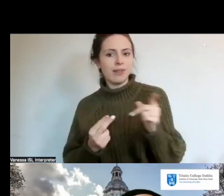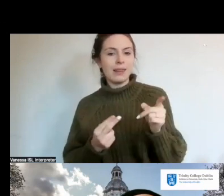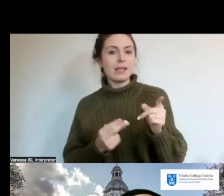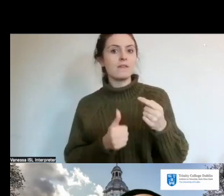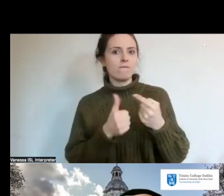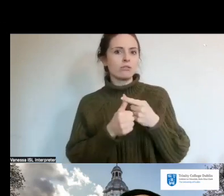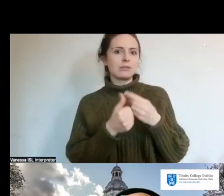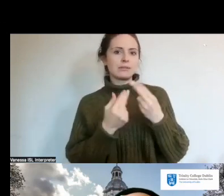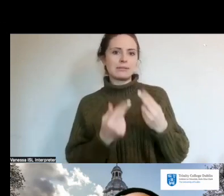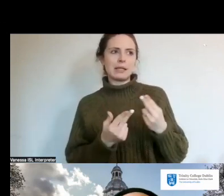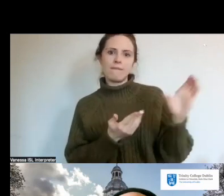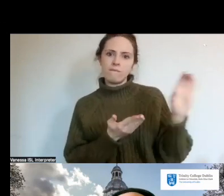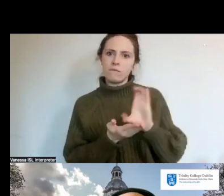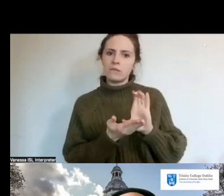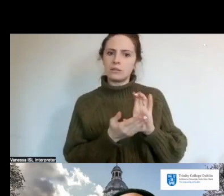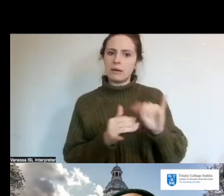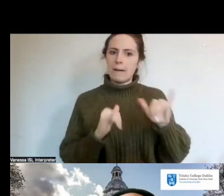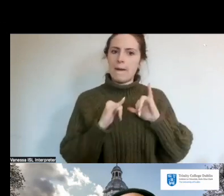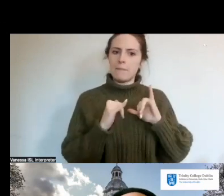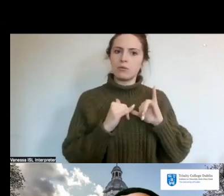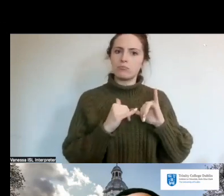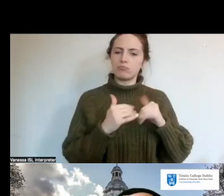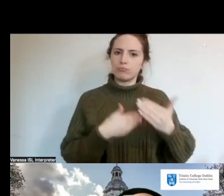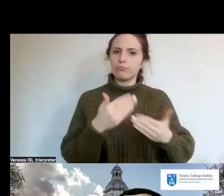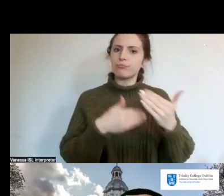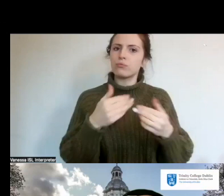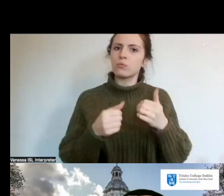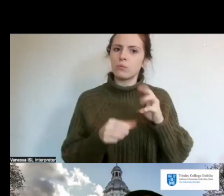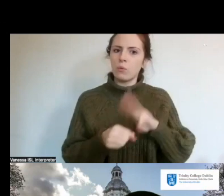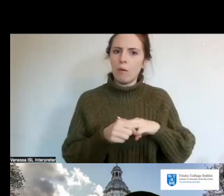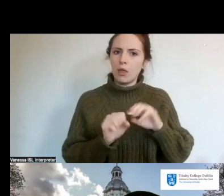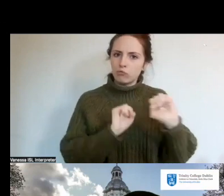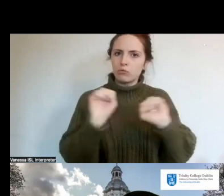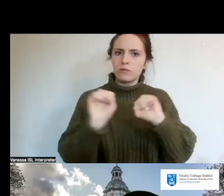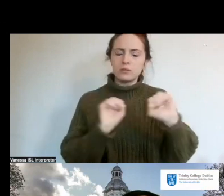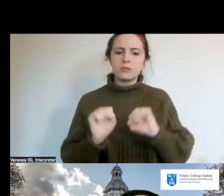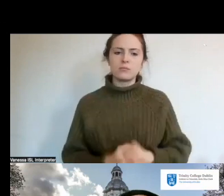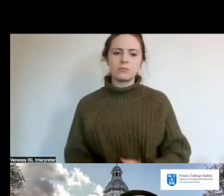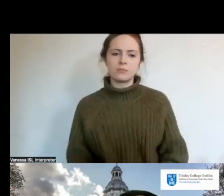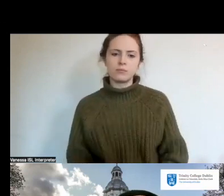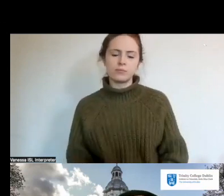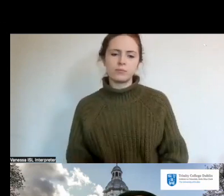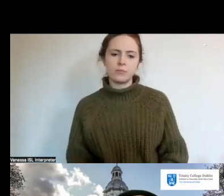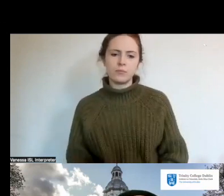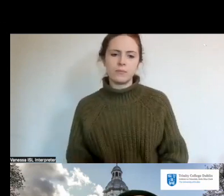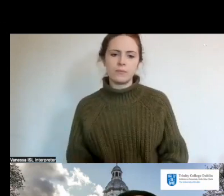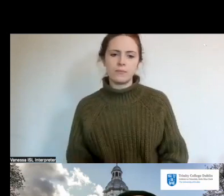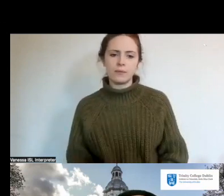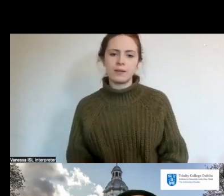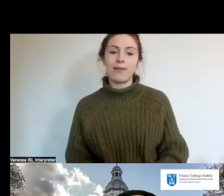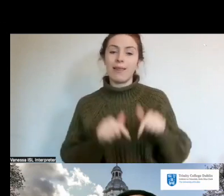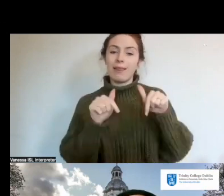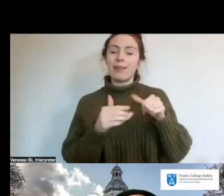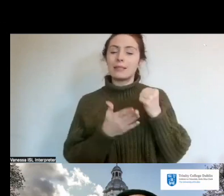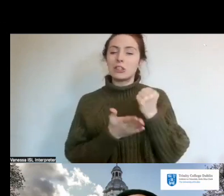And that again is something which we saw coming up throughout the findings. For the purpose of this study,